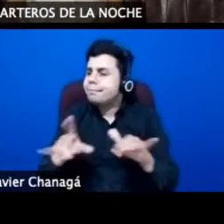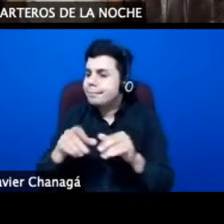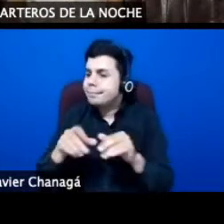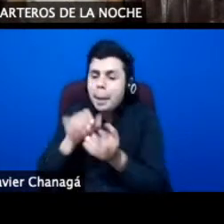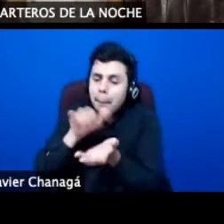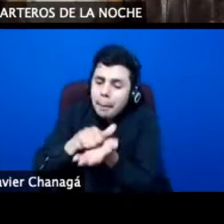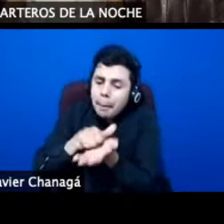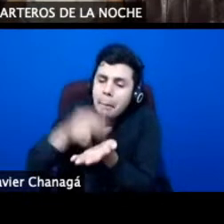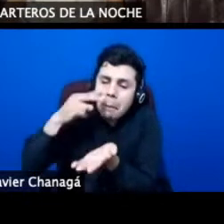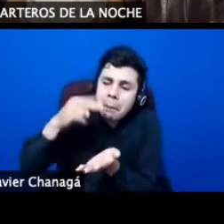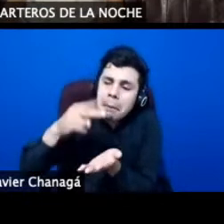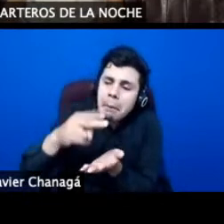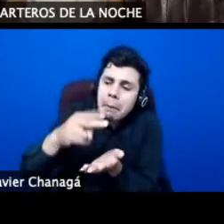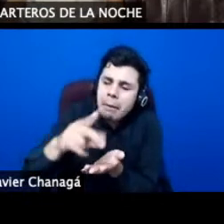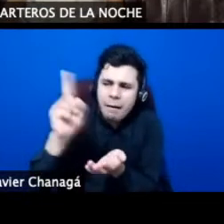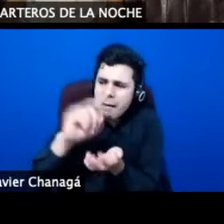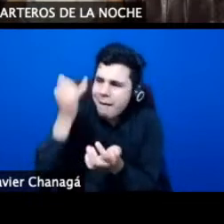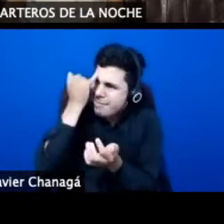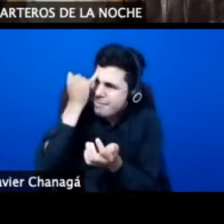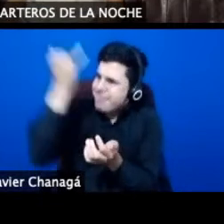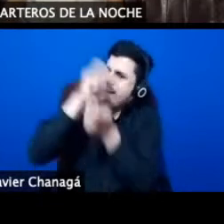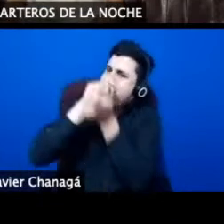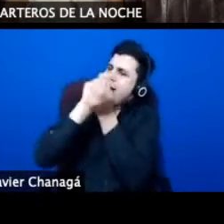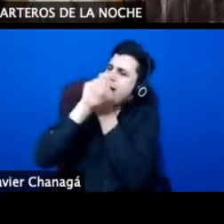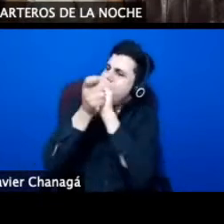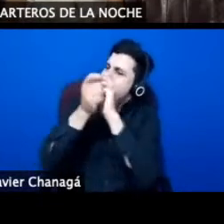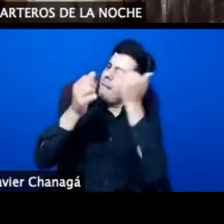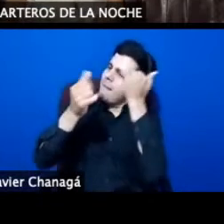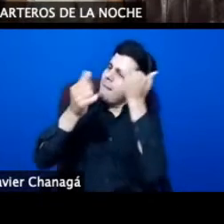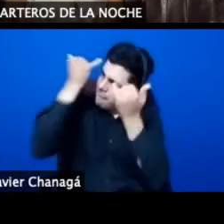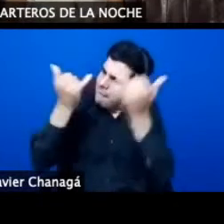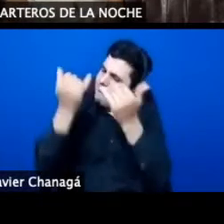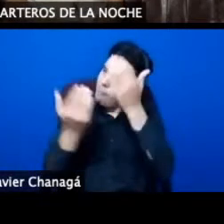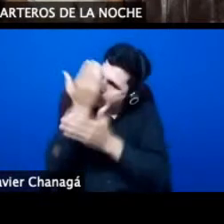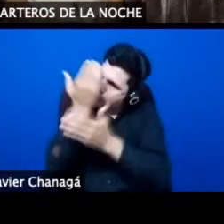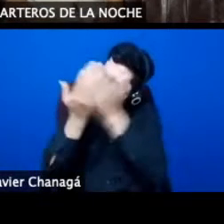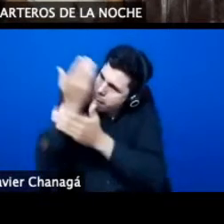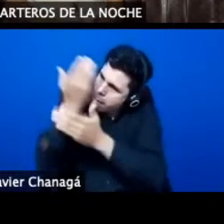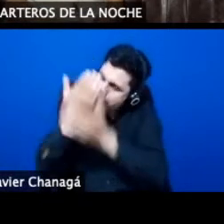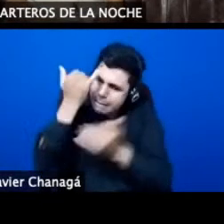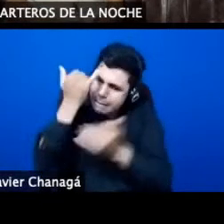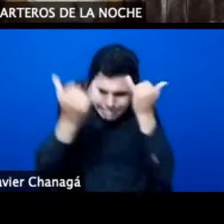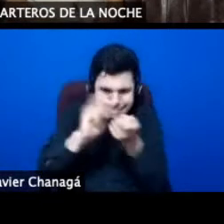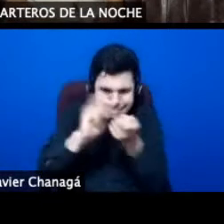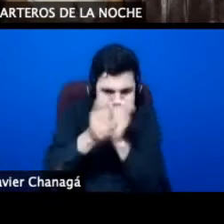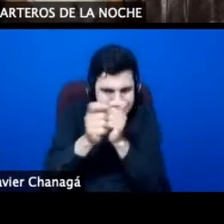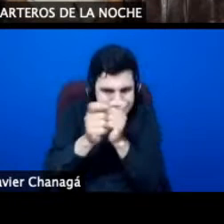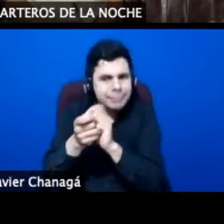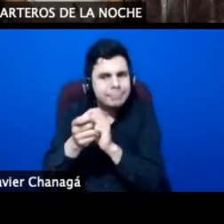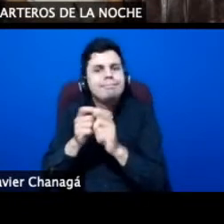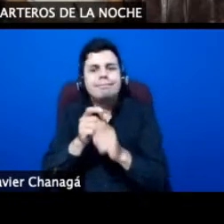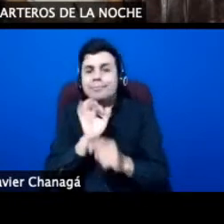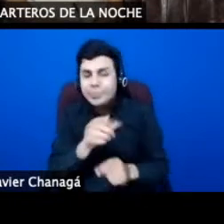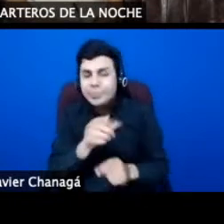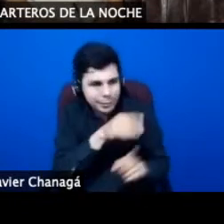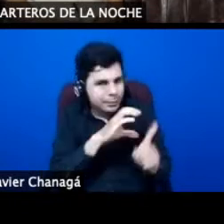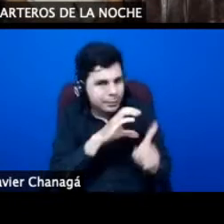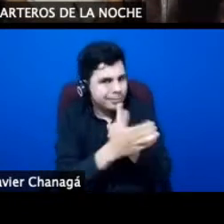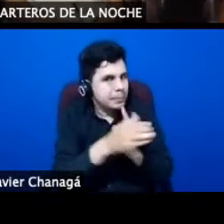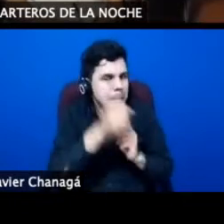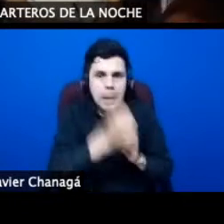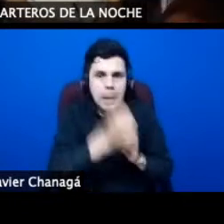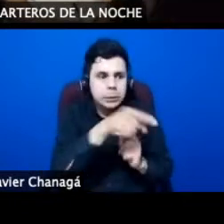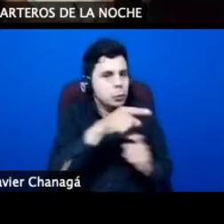que haya un sector que se reinvente más permanentemente que el sector cultural o el sector artístico. En nuestro